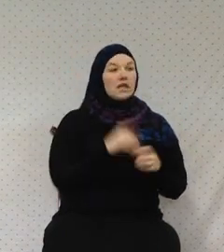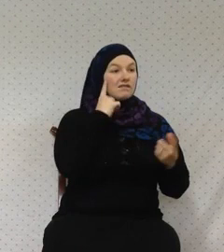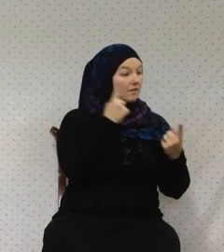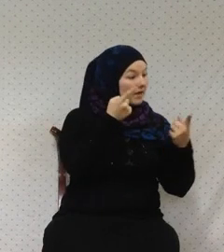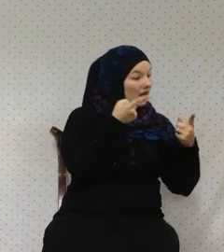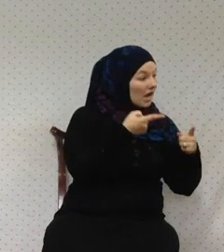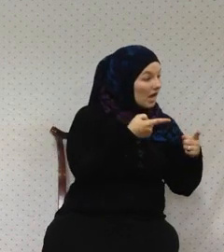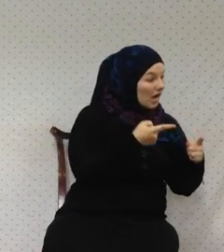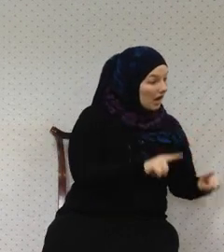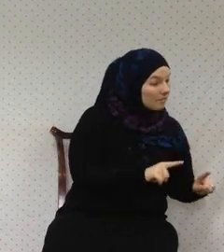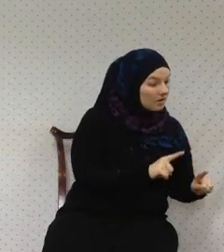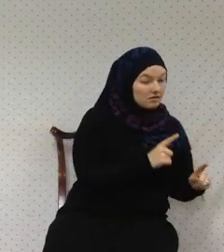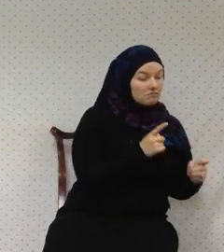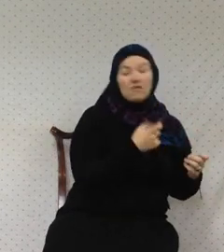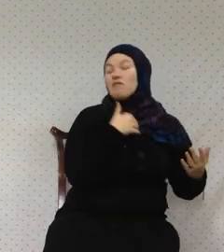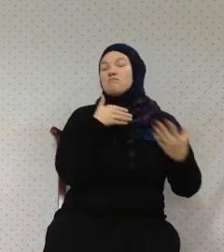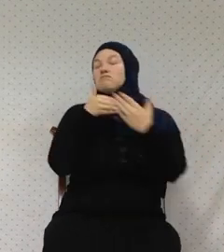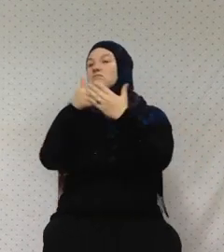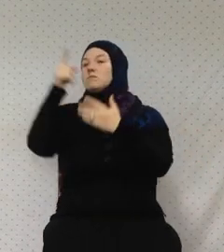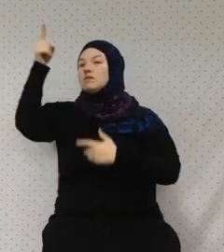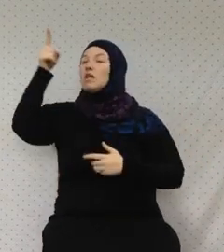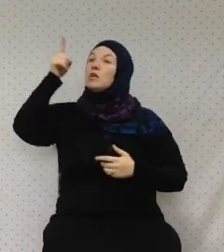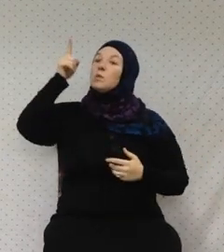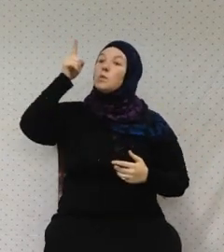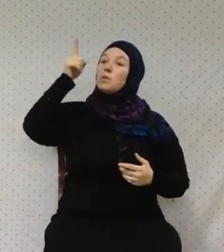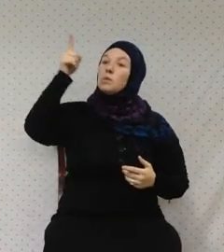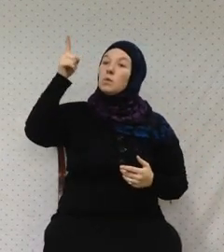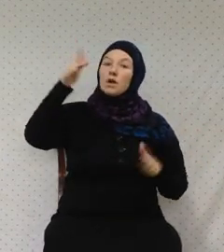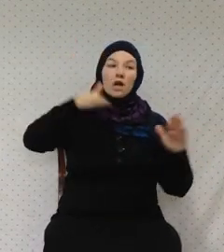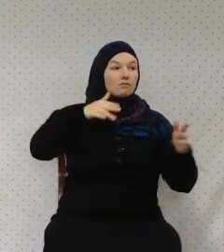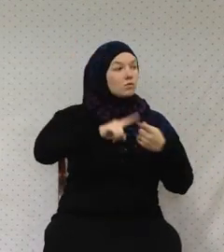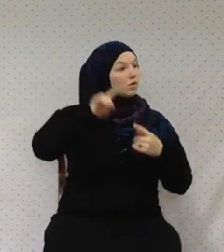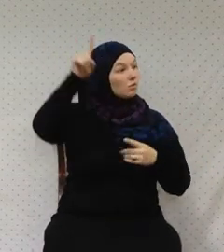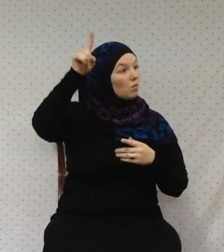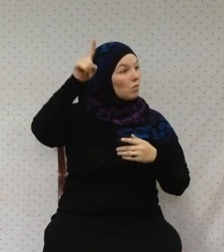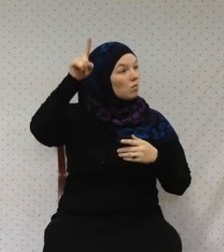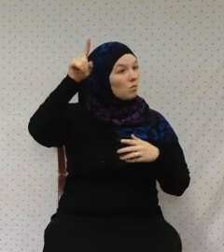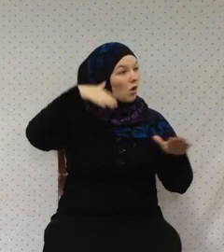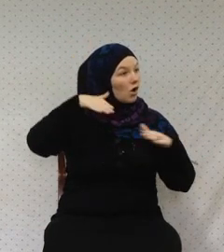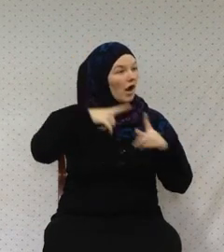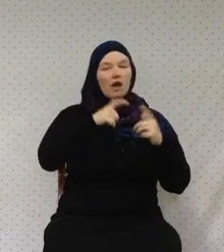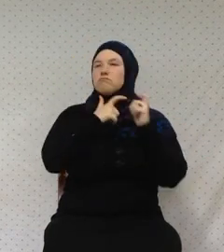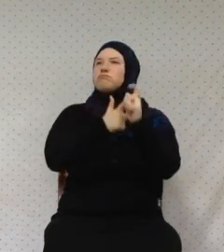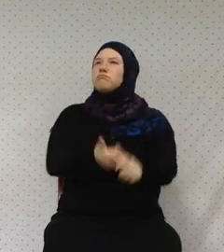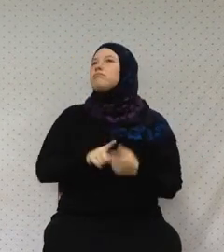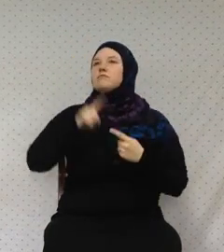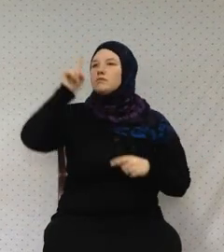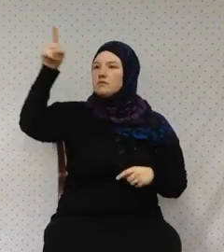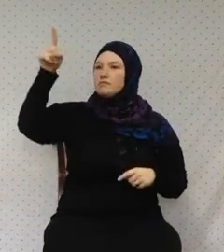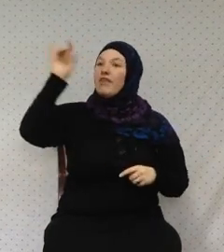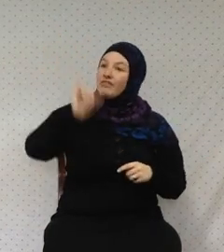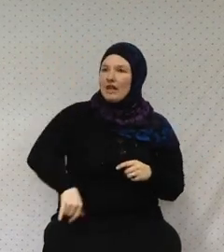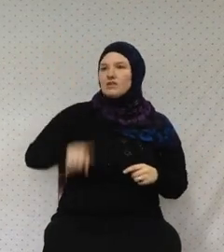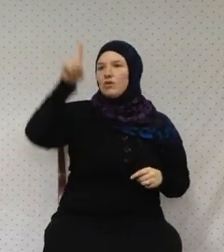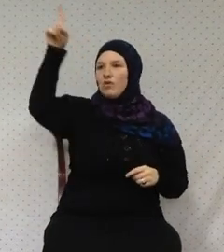him 1 yard. And he who comes to me walking, I come to him running. This